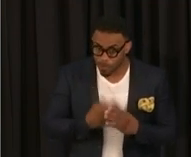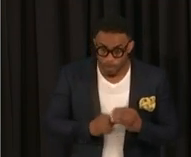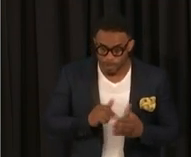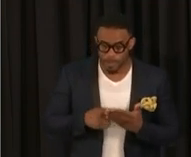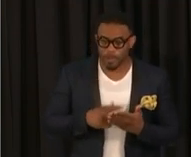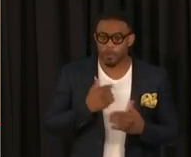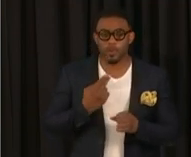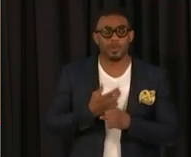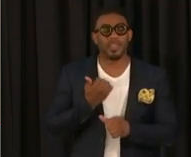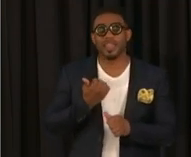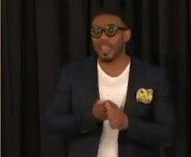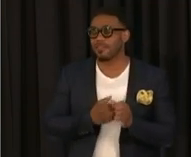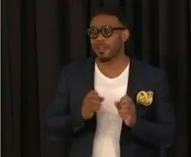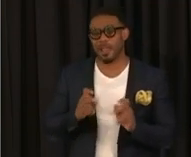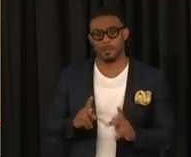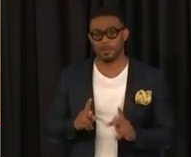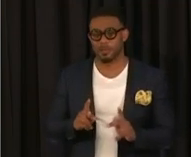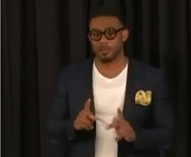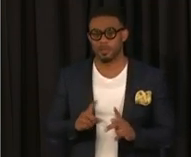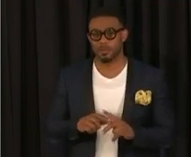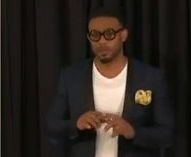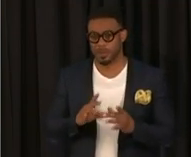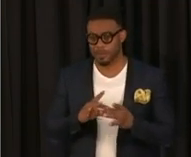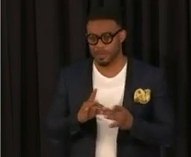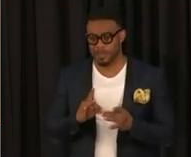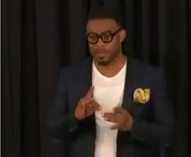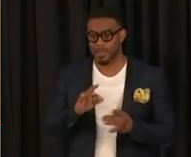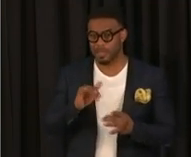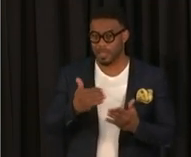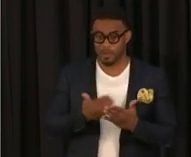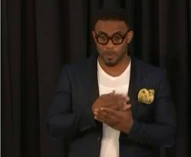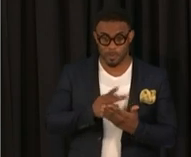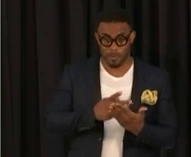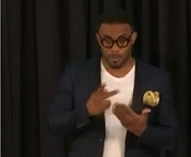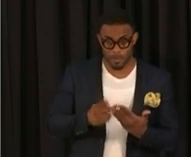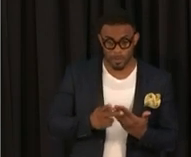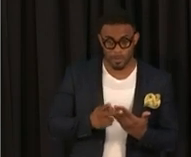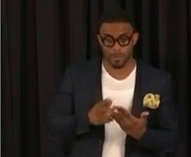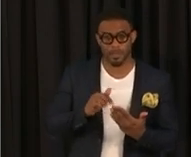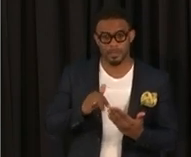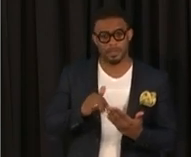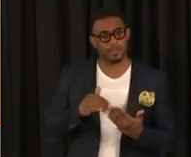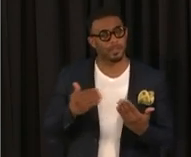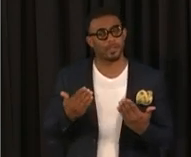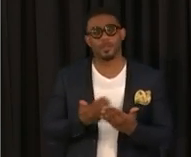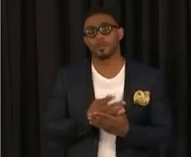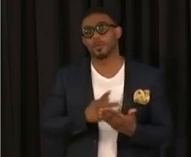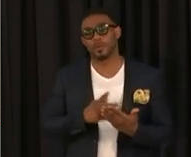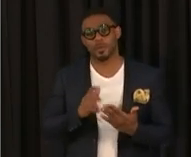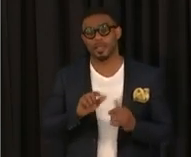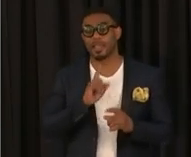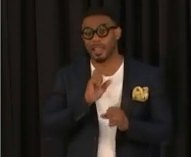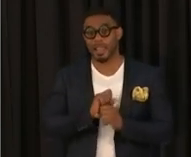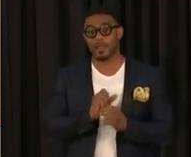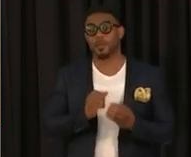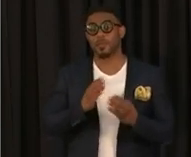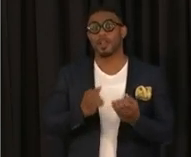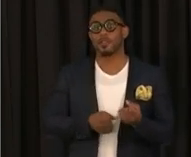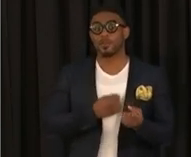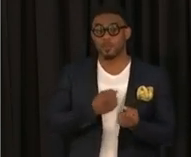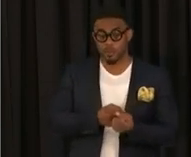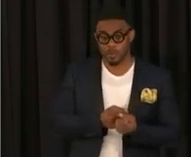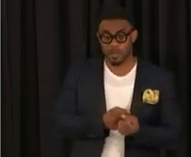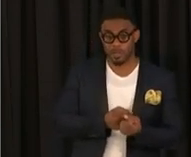in this conversation. We're going to use every opportunity to mention that new program. And this is a brand new program. It could actually